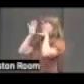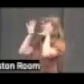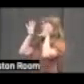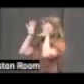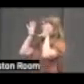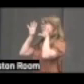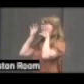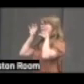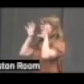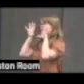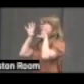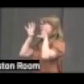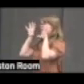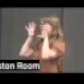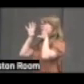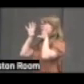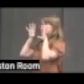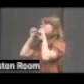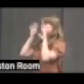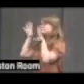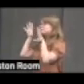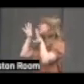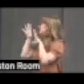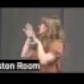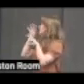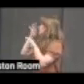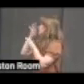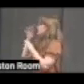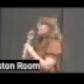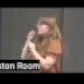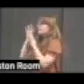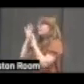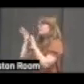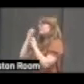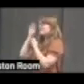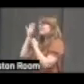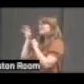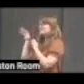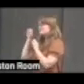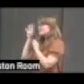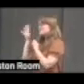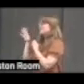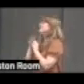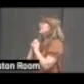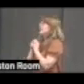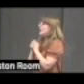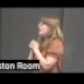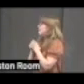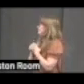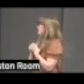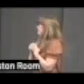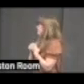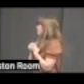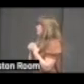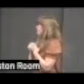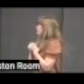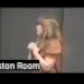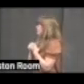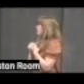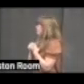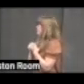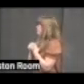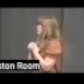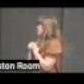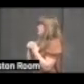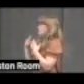will gap their mouths really wide, and it looks like they're yawning, but they do it really consistently. I don't know if